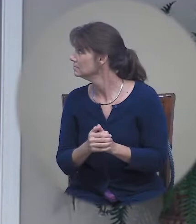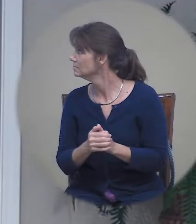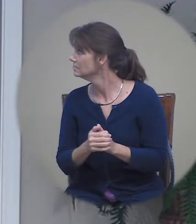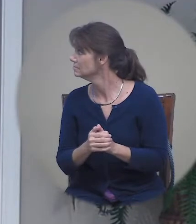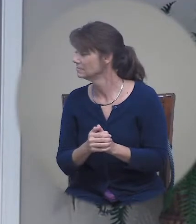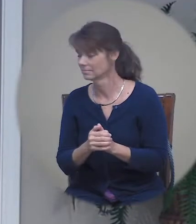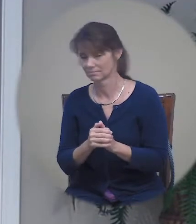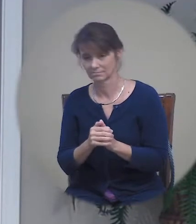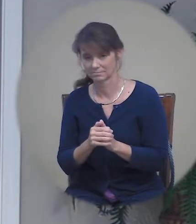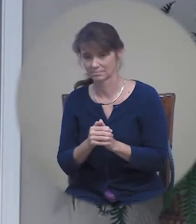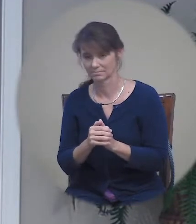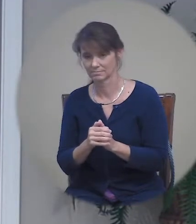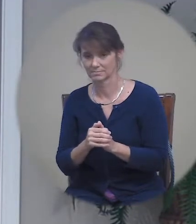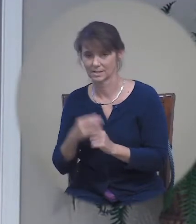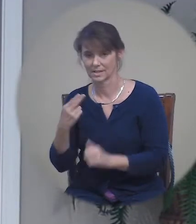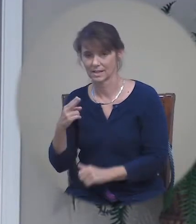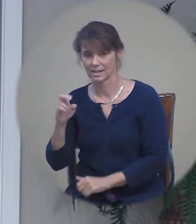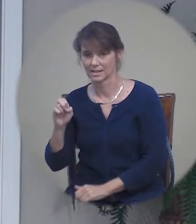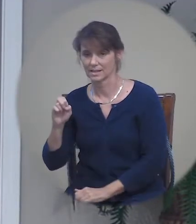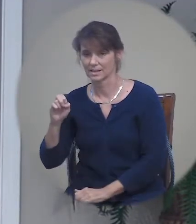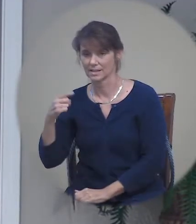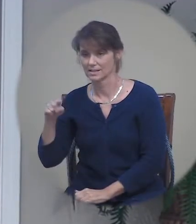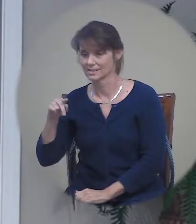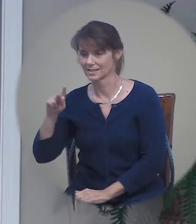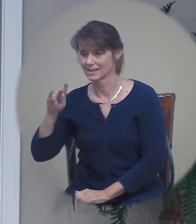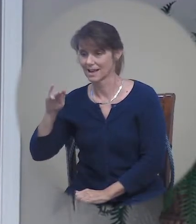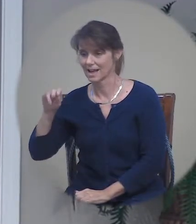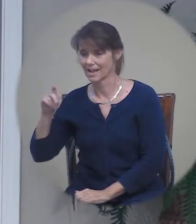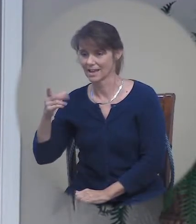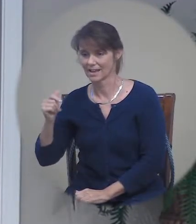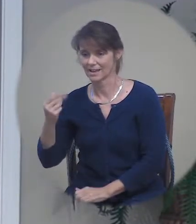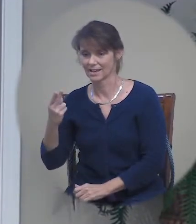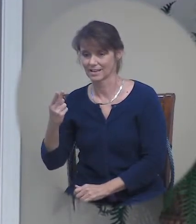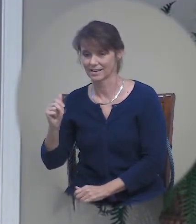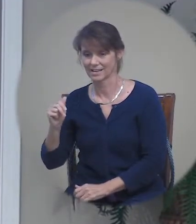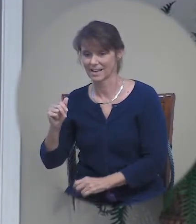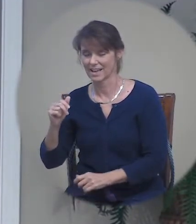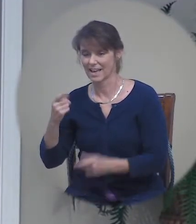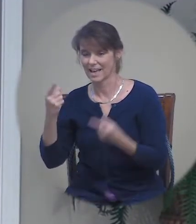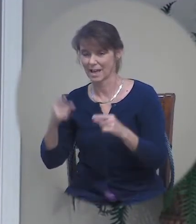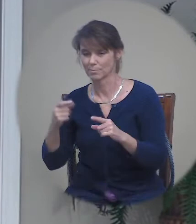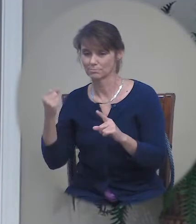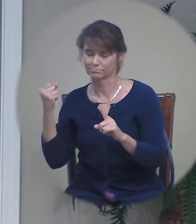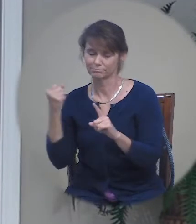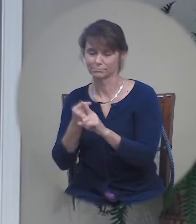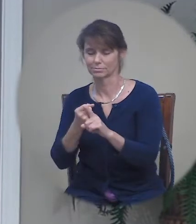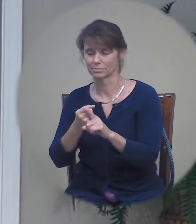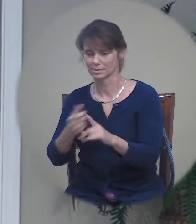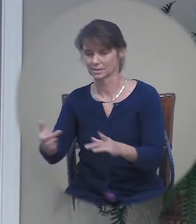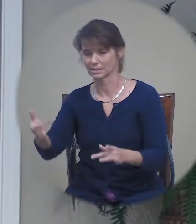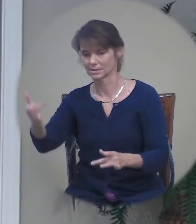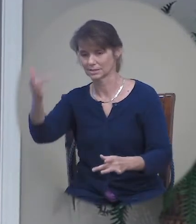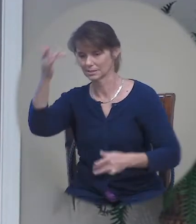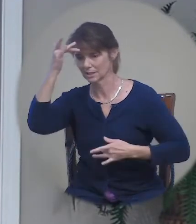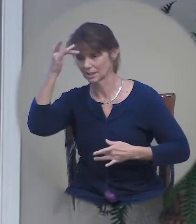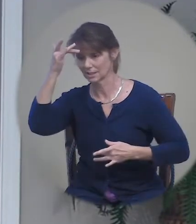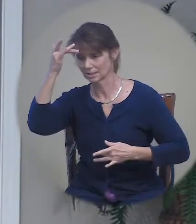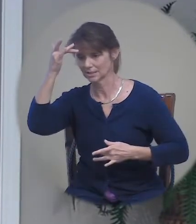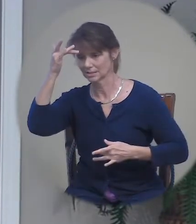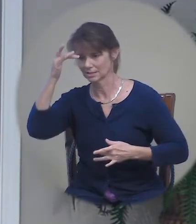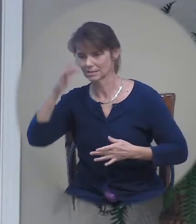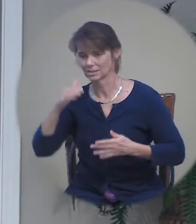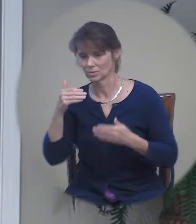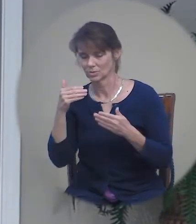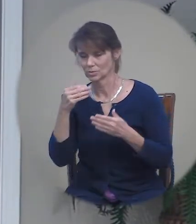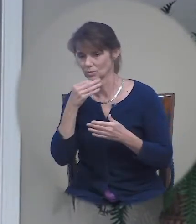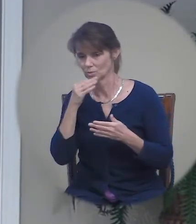that Hezekiah is mortally ill. He's ill to the point of death. Anybody got any